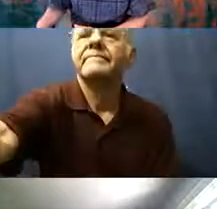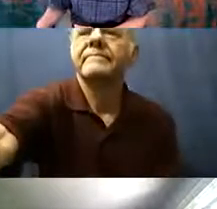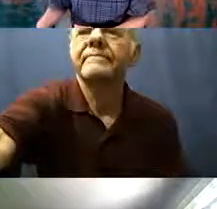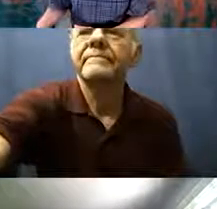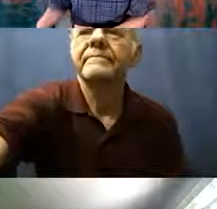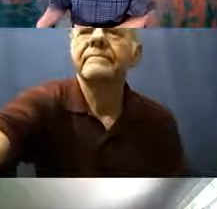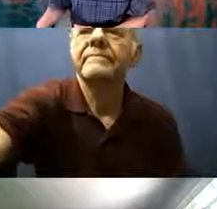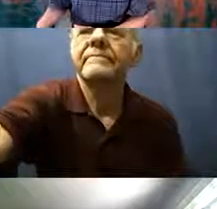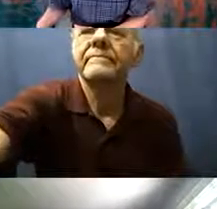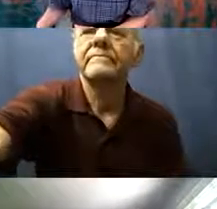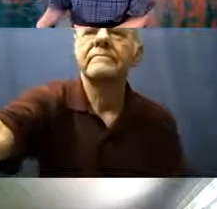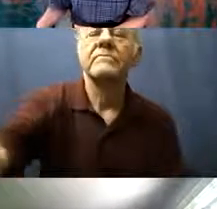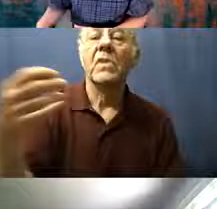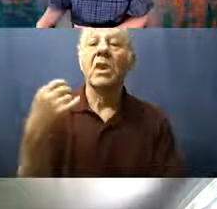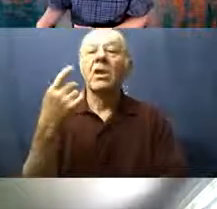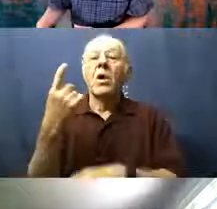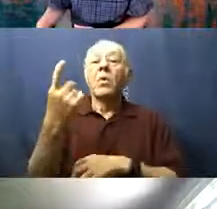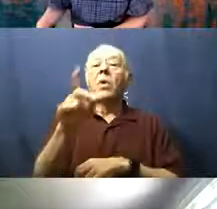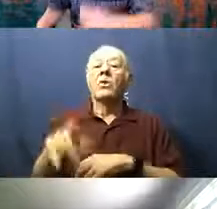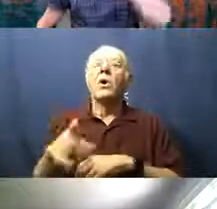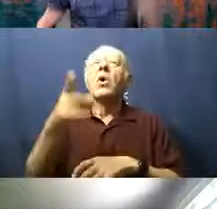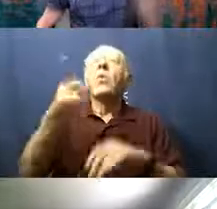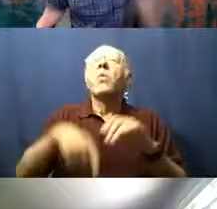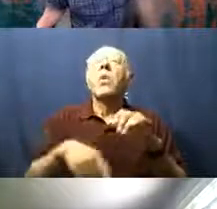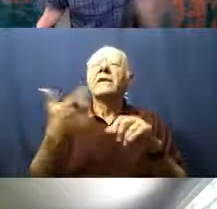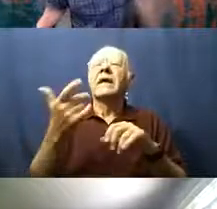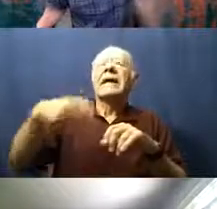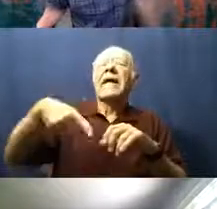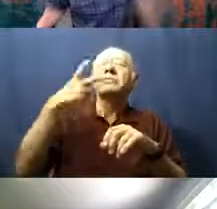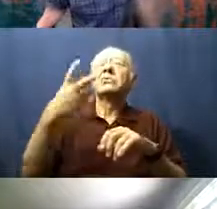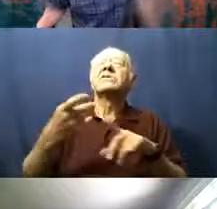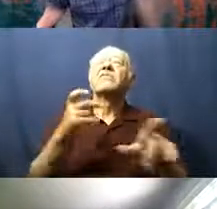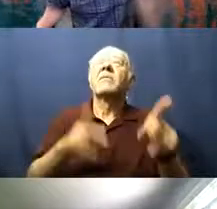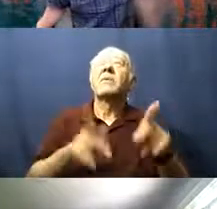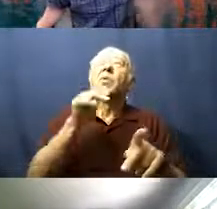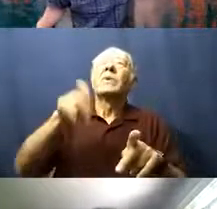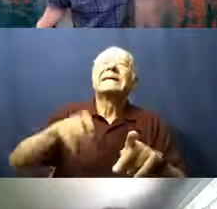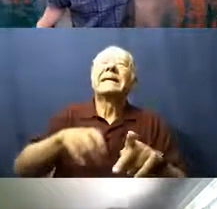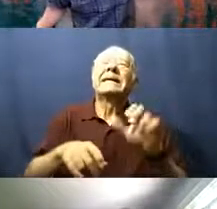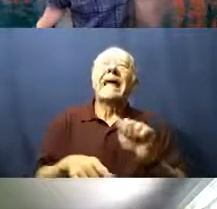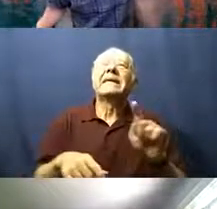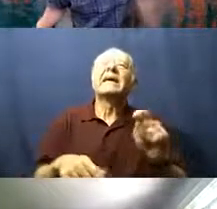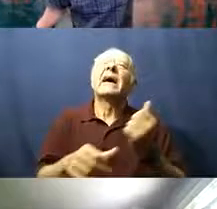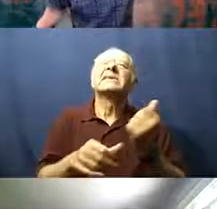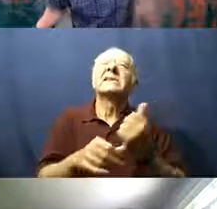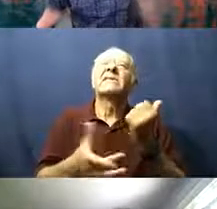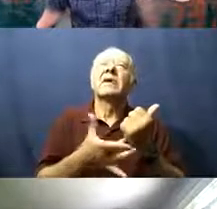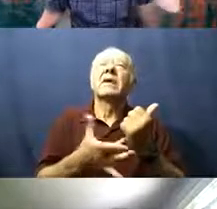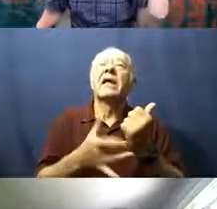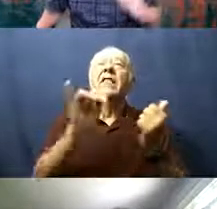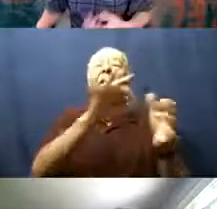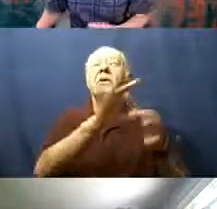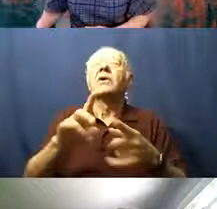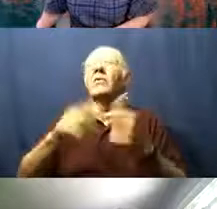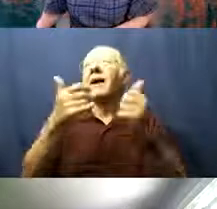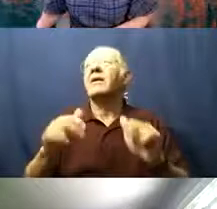one question is, what gaps are you seeing for people who need assistive technology in New Jersey? And I guess tying that to anything